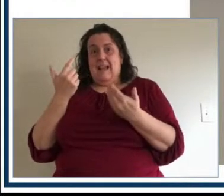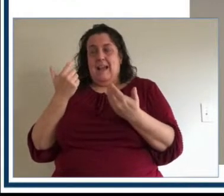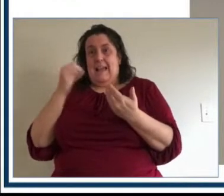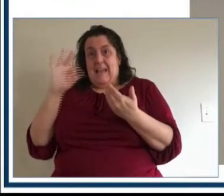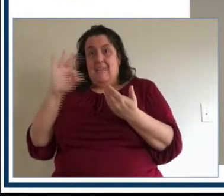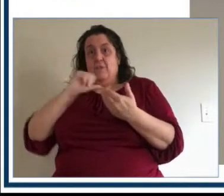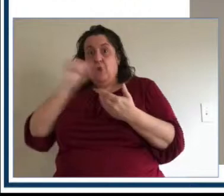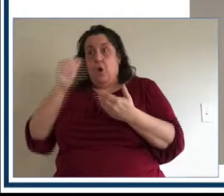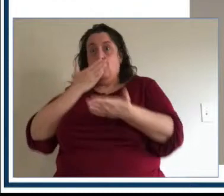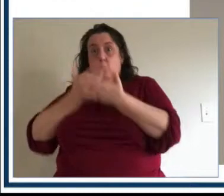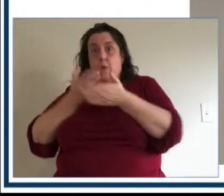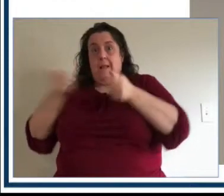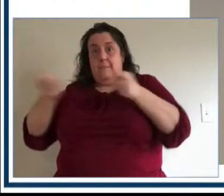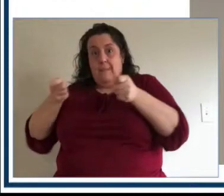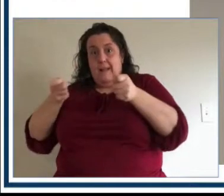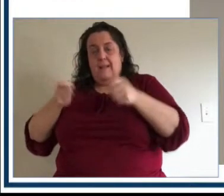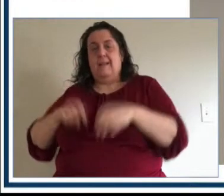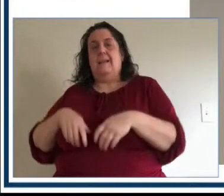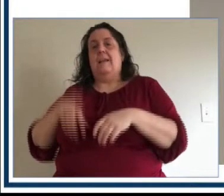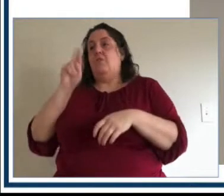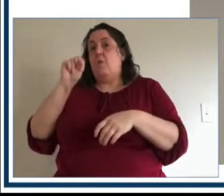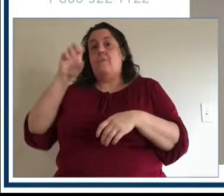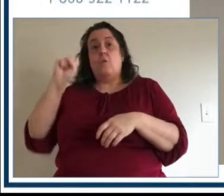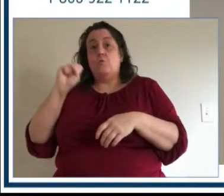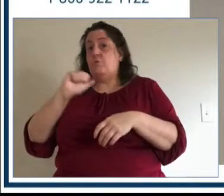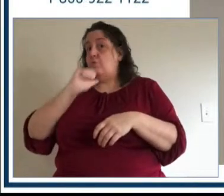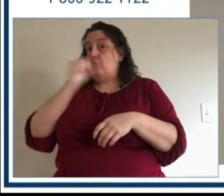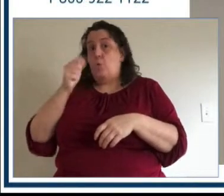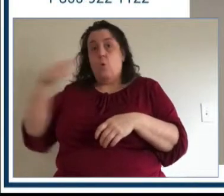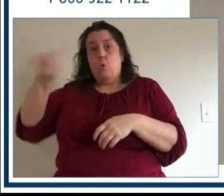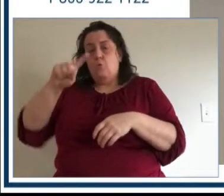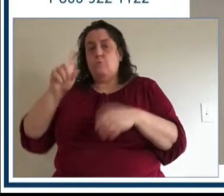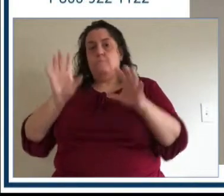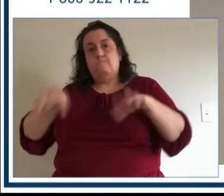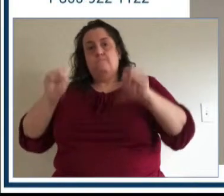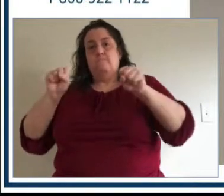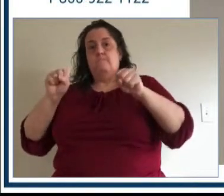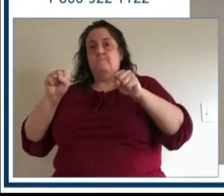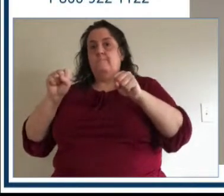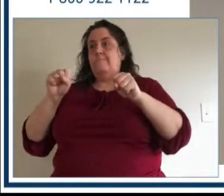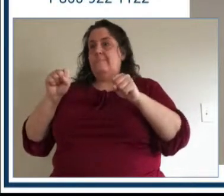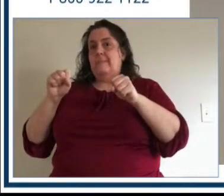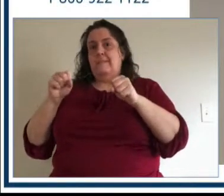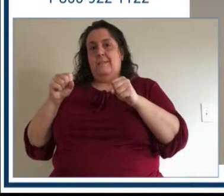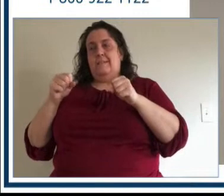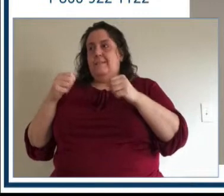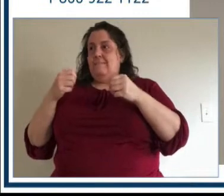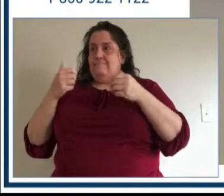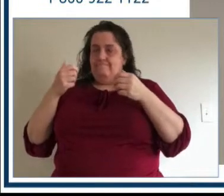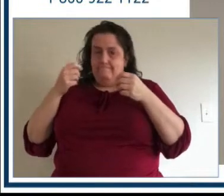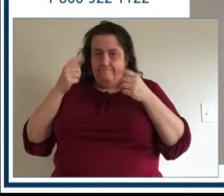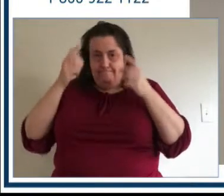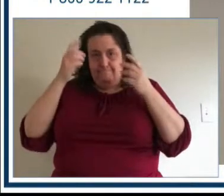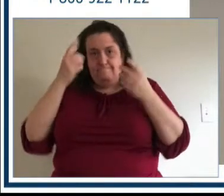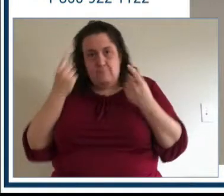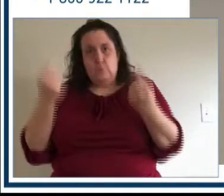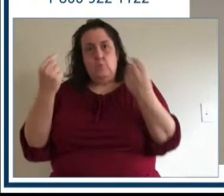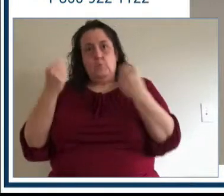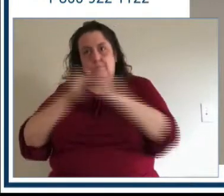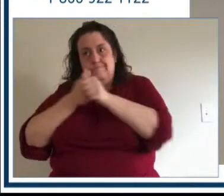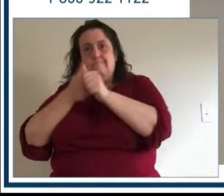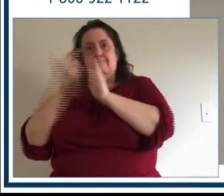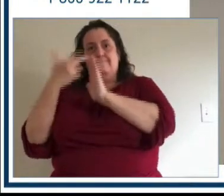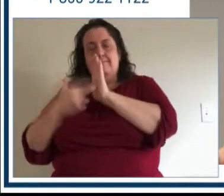well, if Nova Scotians don't step up to the plate, and I have no reason to believe they won't, but there's always the risk that